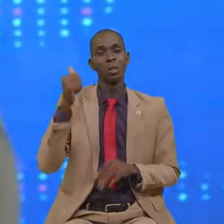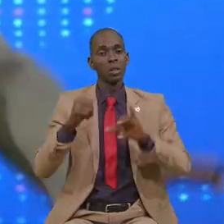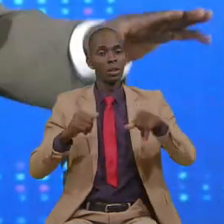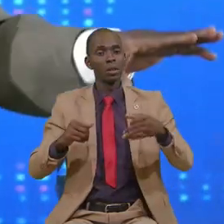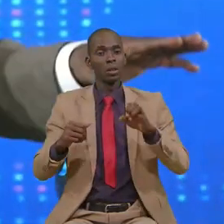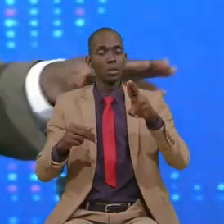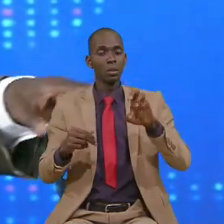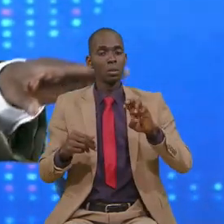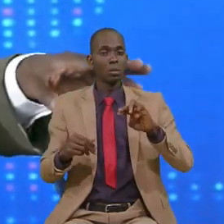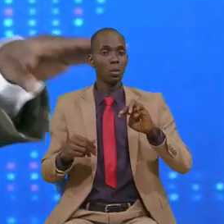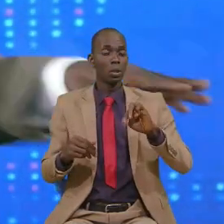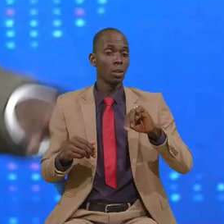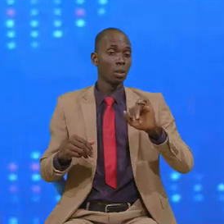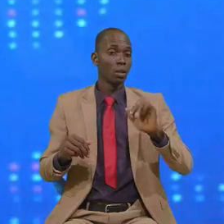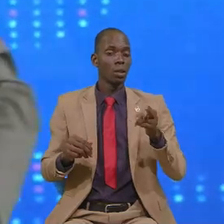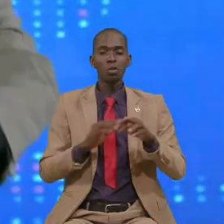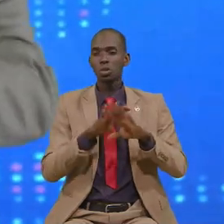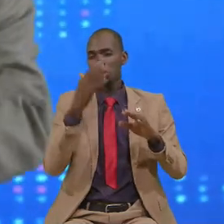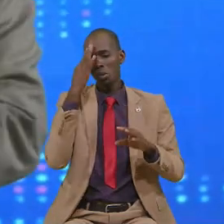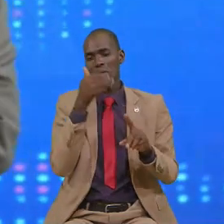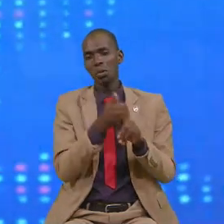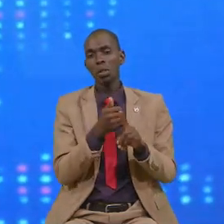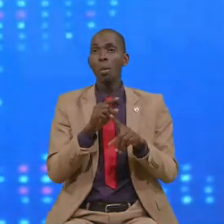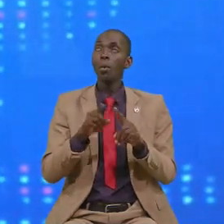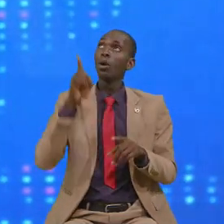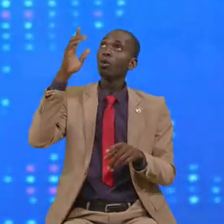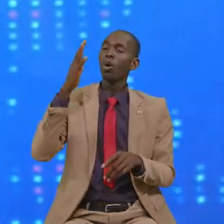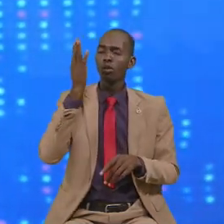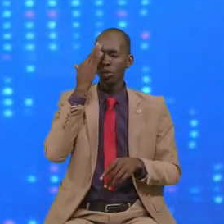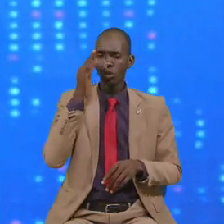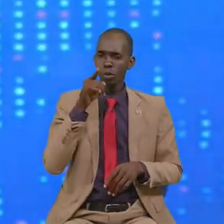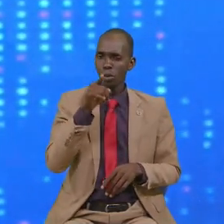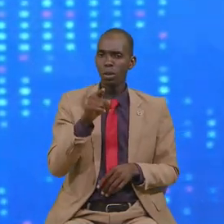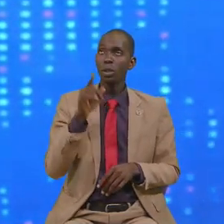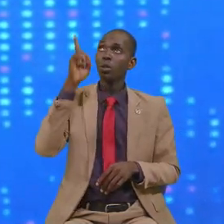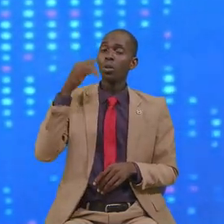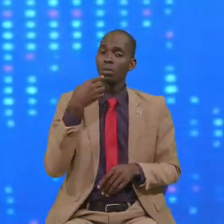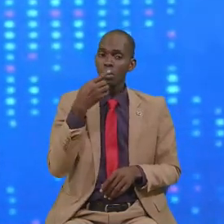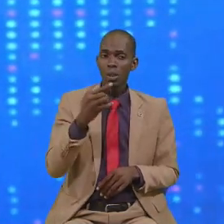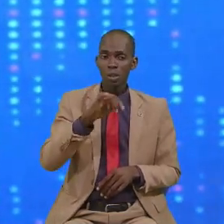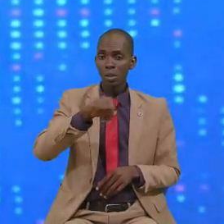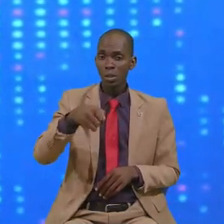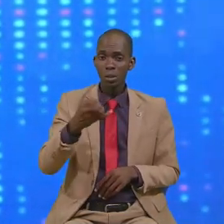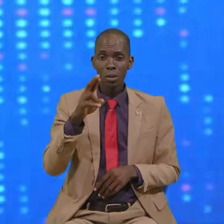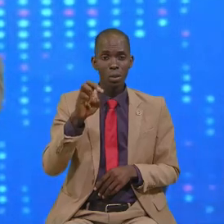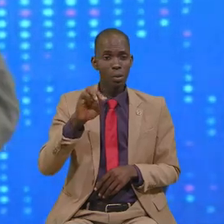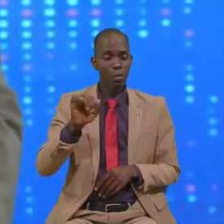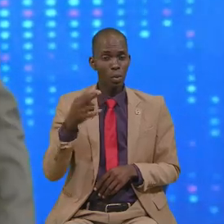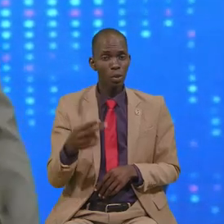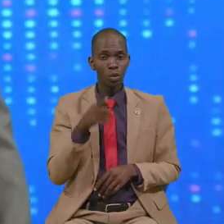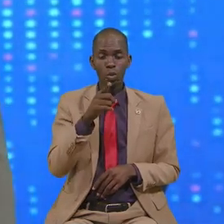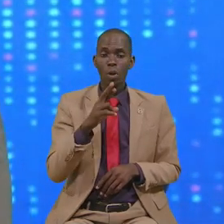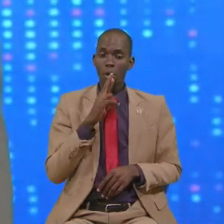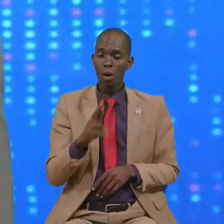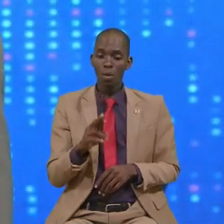himself, as God knew him. And God said, Jeremiah, I'm walking with you. You are walking with me. And